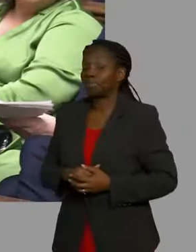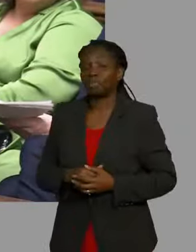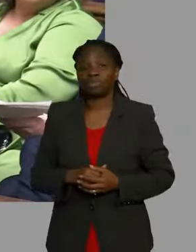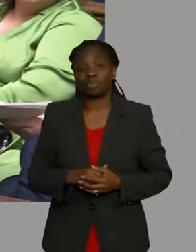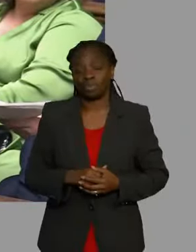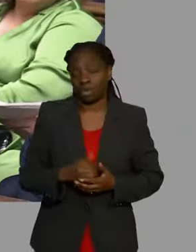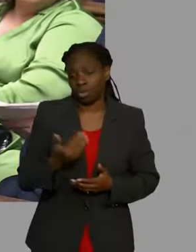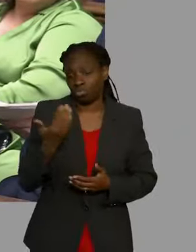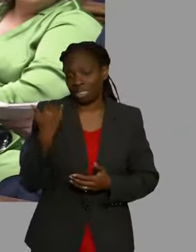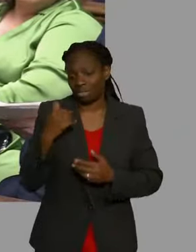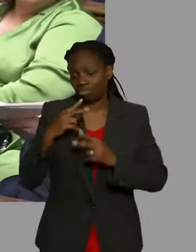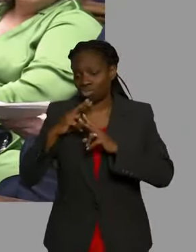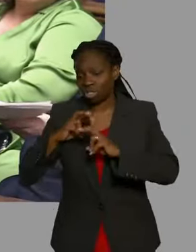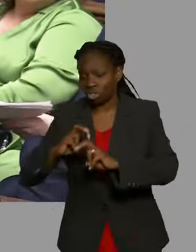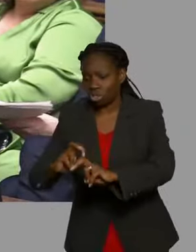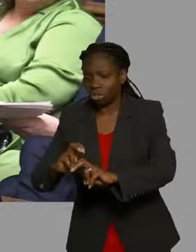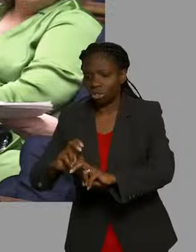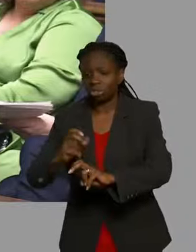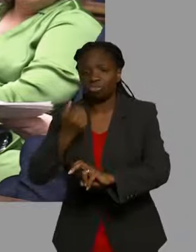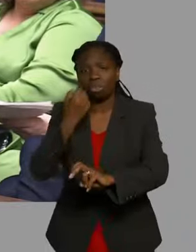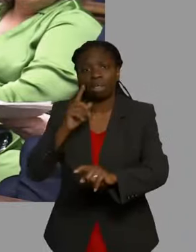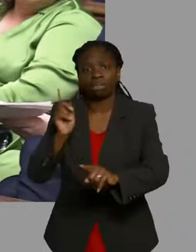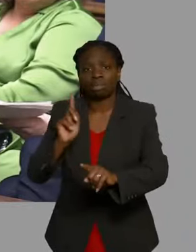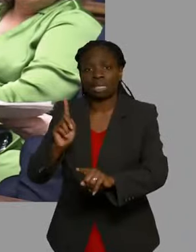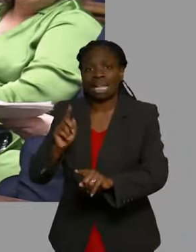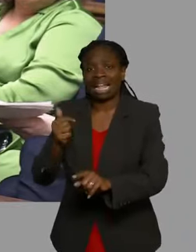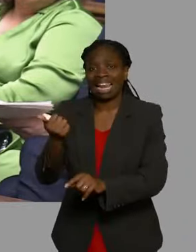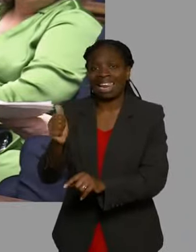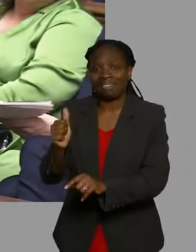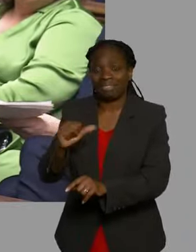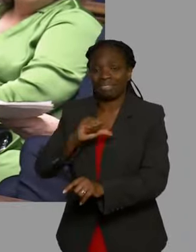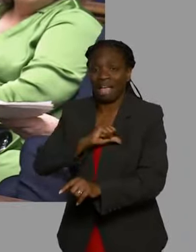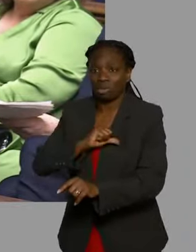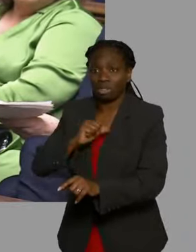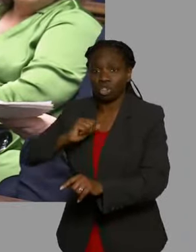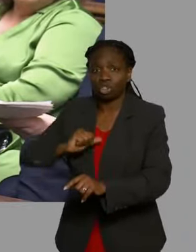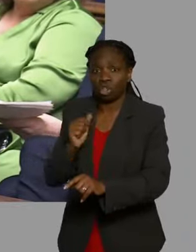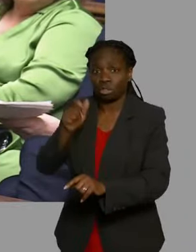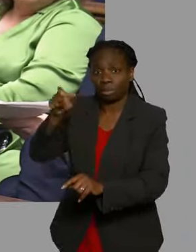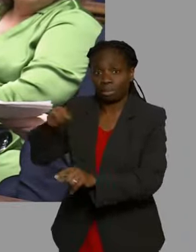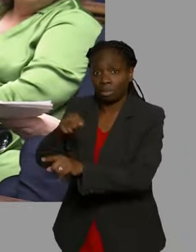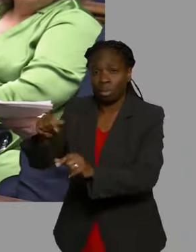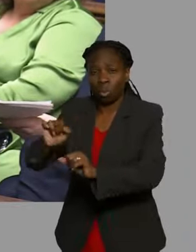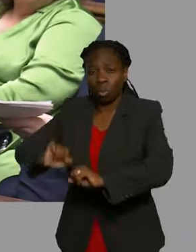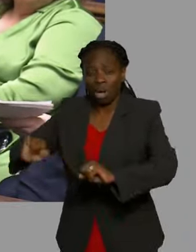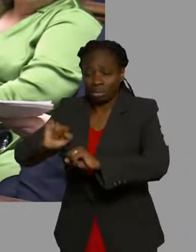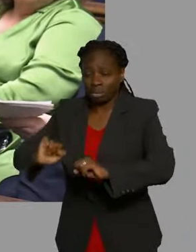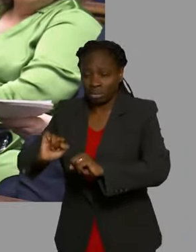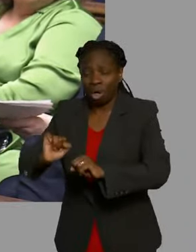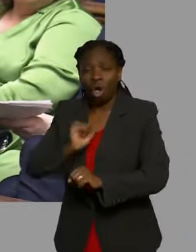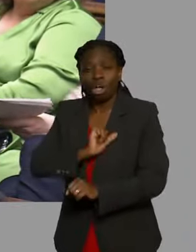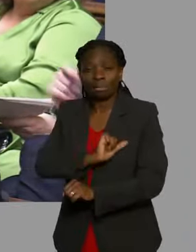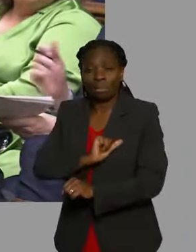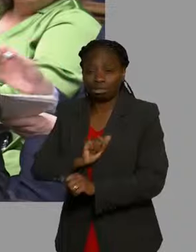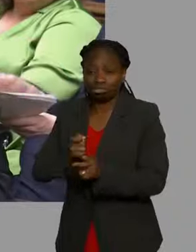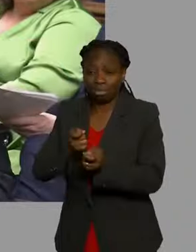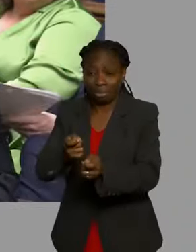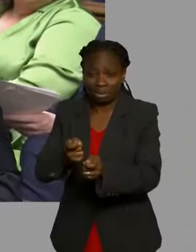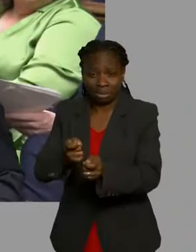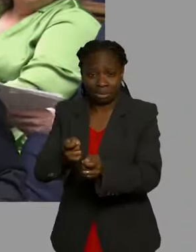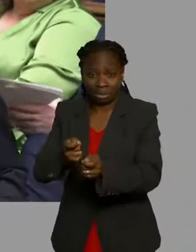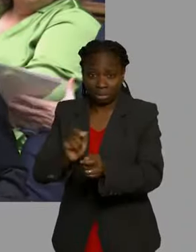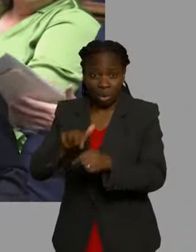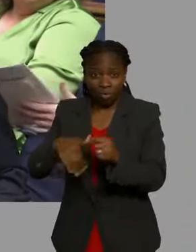been waiting for hospital treatment for over 2 years after referral. The equivalent number in